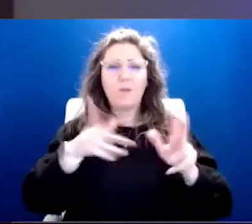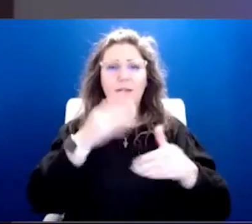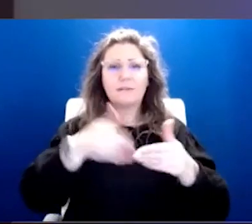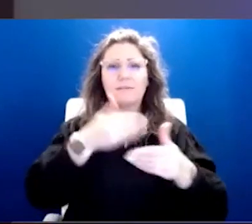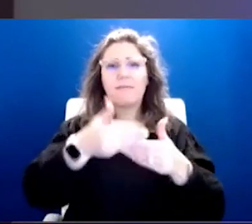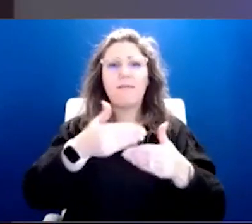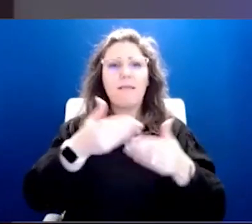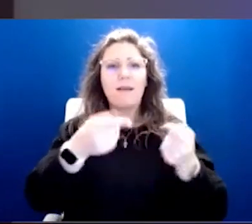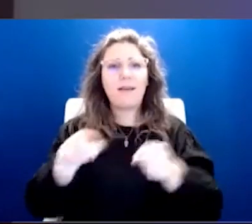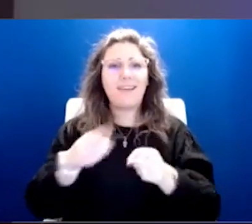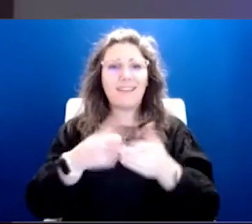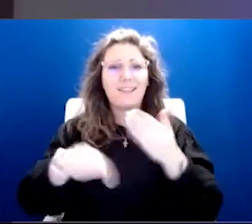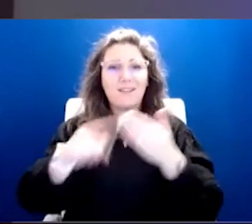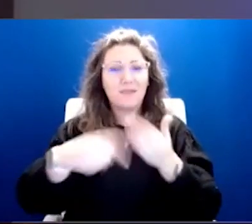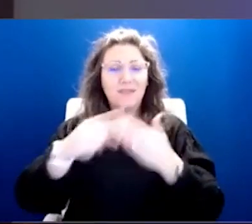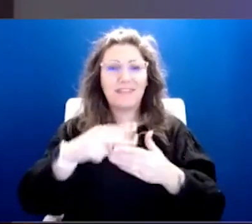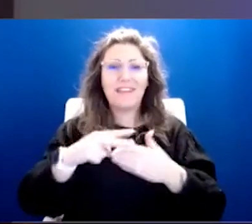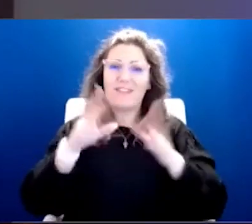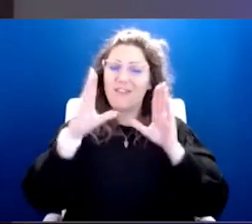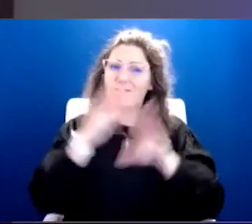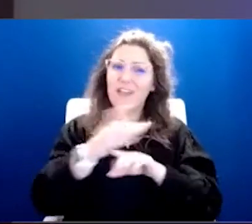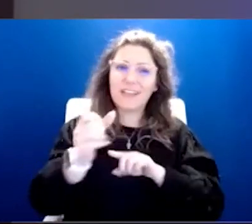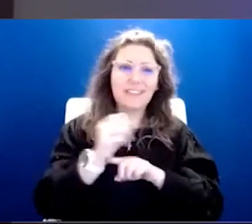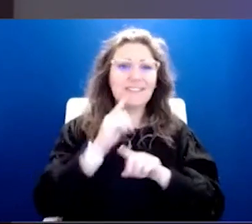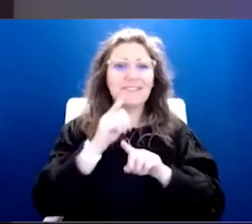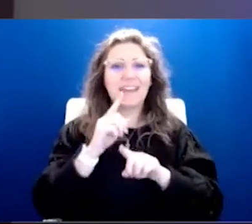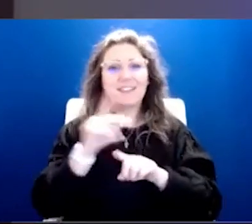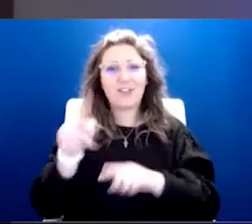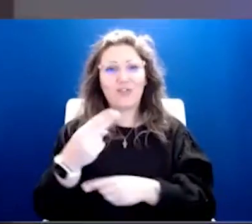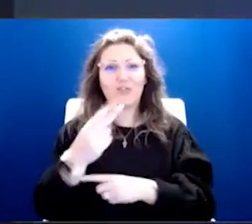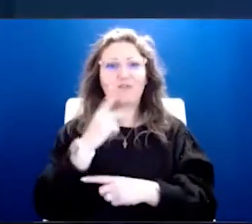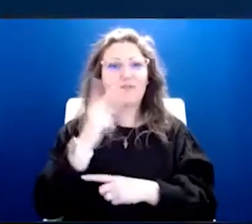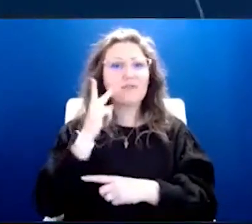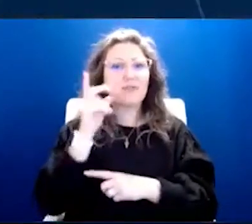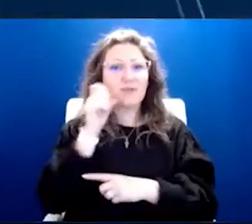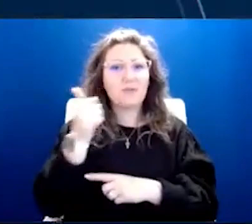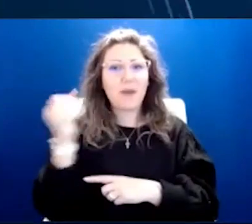weeks. So everyone have a fantastic Thursday, and we will see you back here tomorrow at 8.